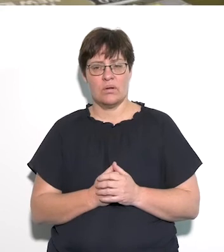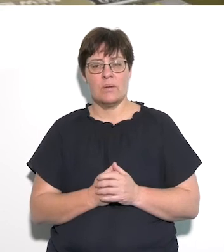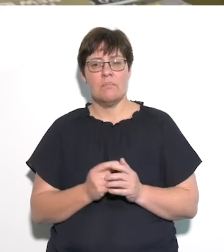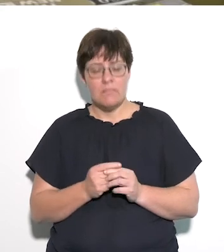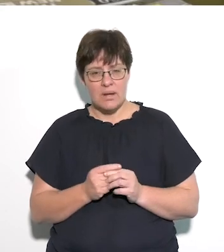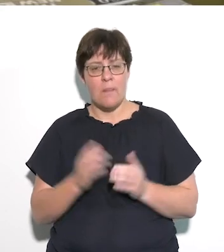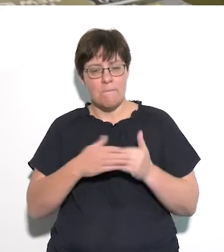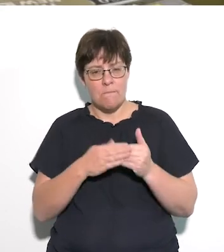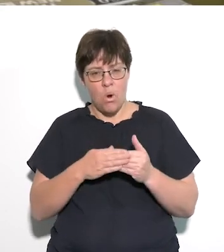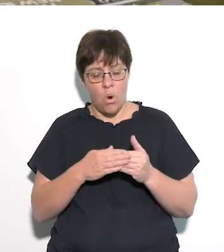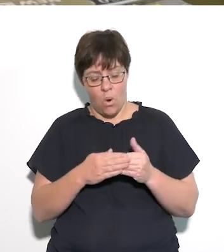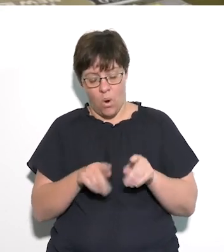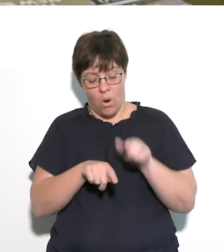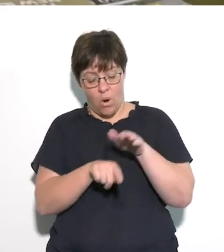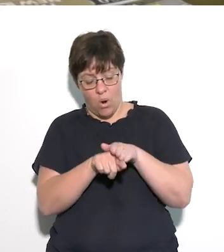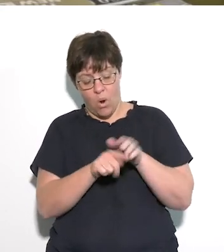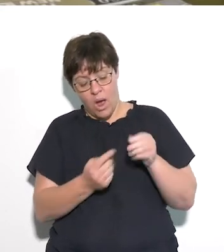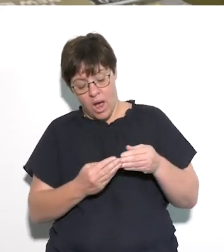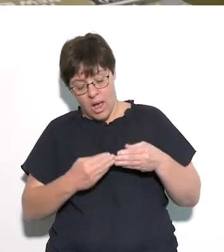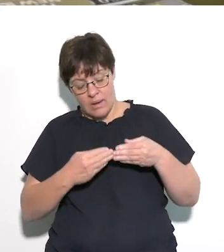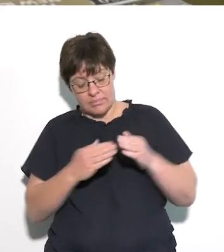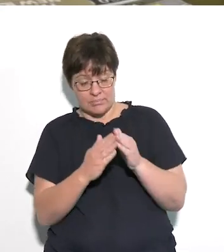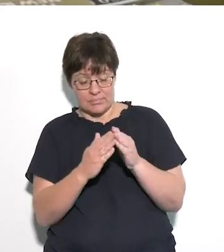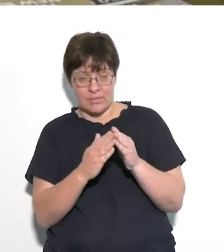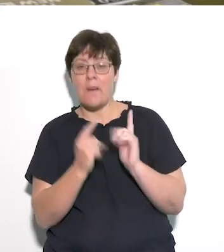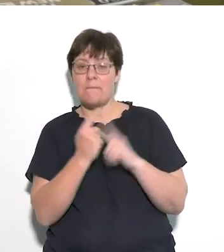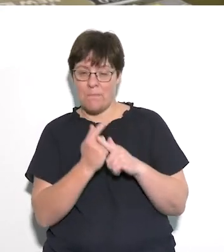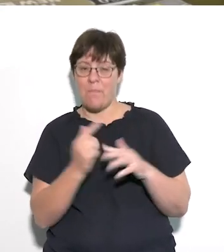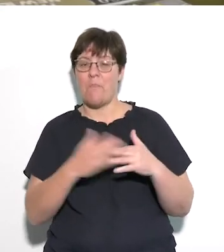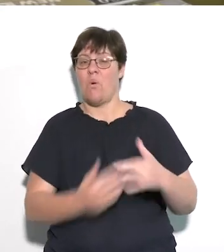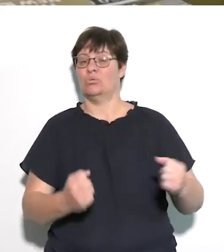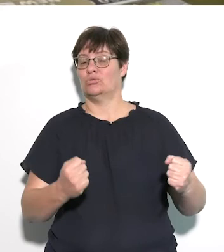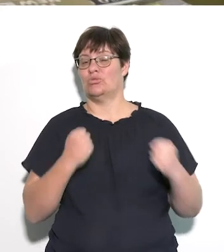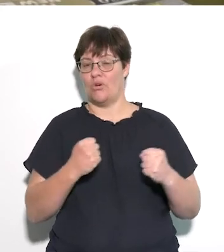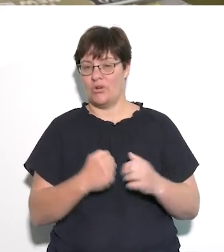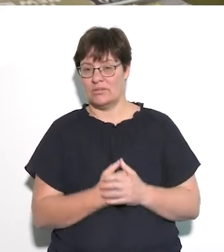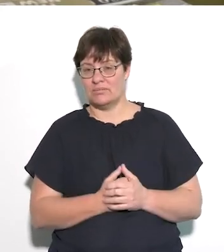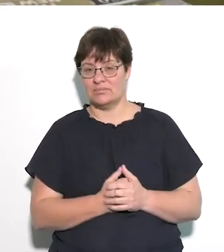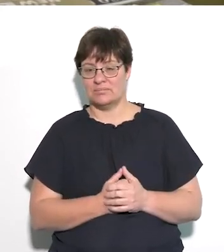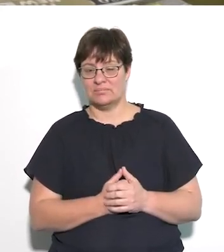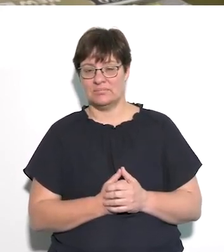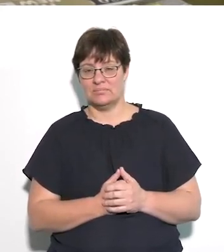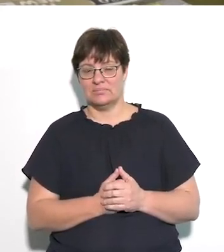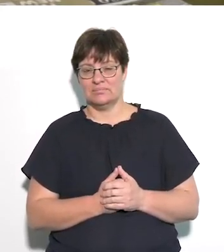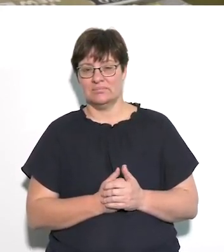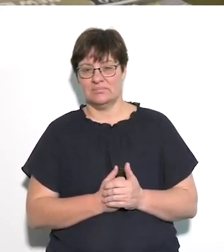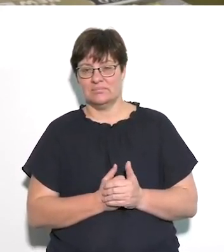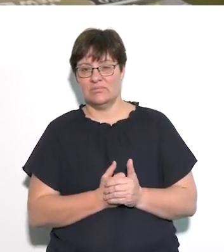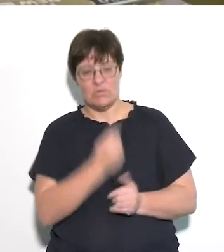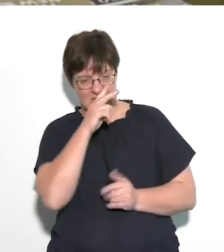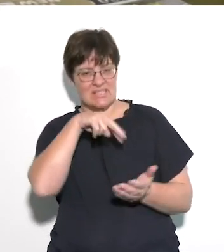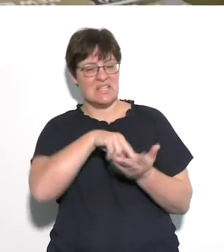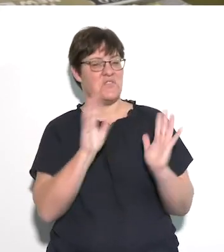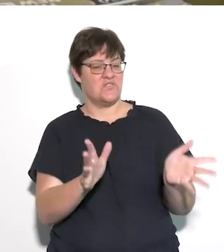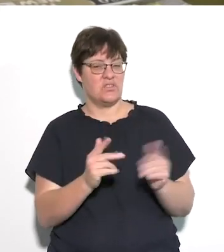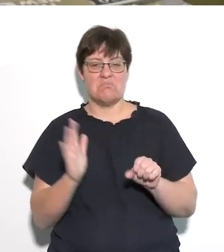to dent it even more in the middle, fold it in half, and it creates even more of a better structure. Even before I stick it, you